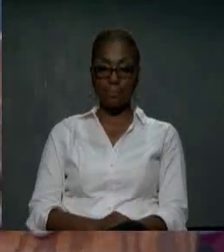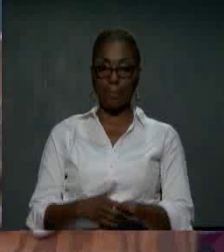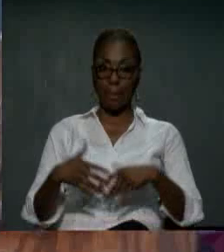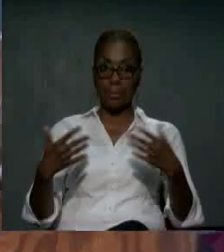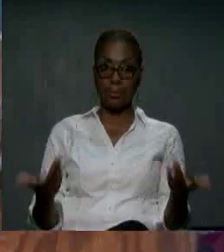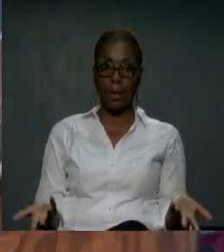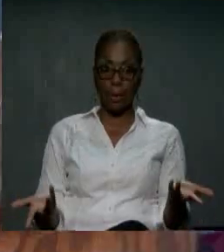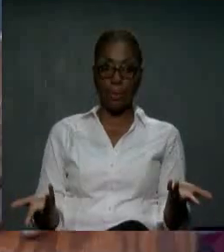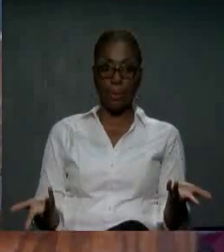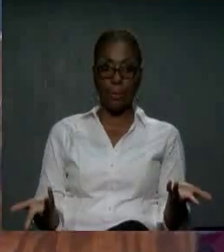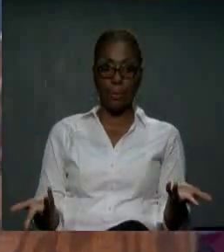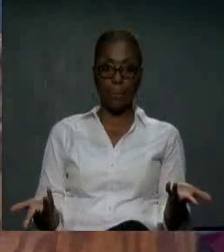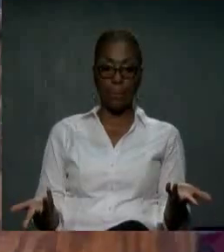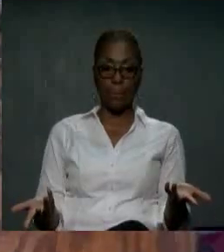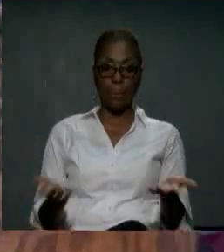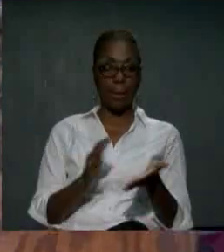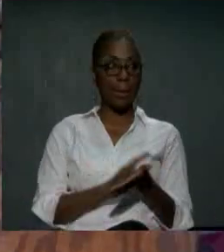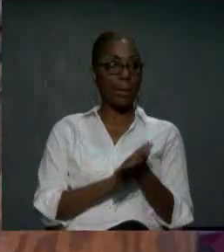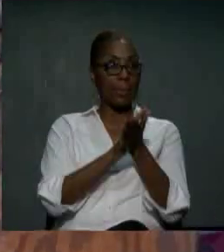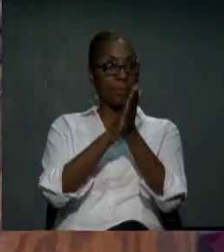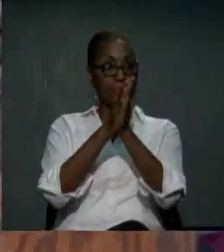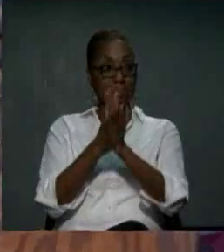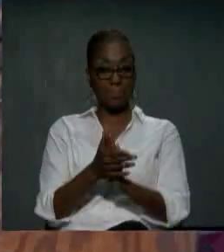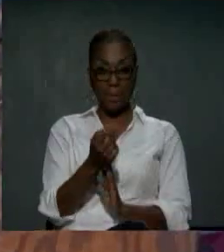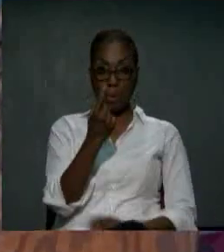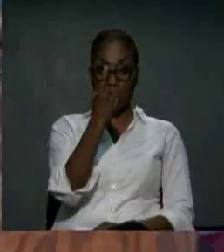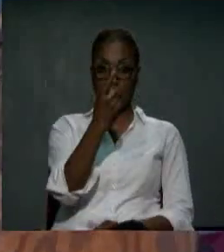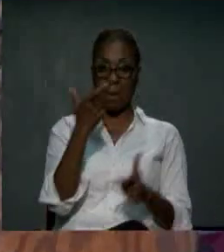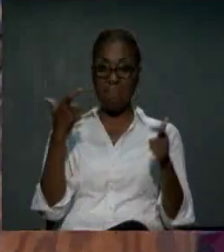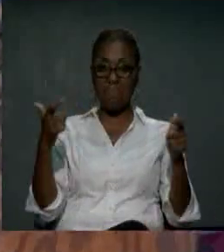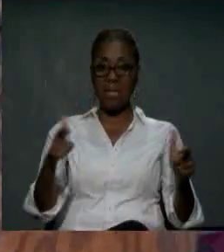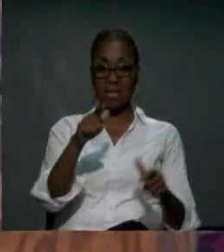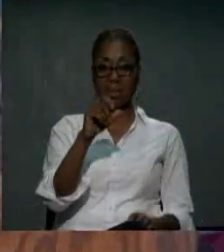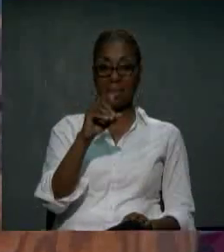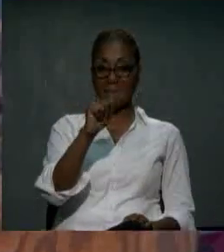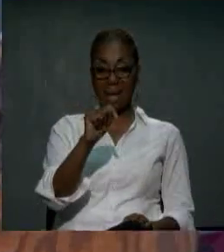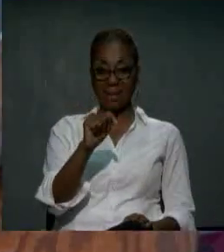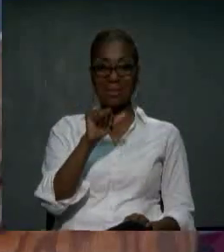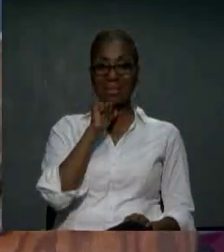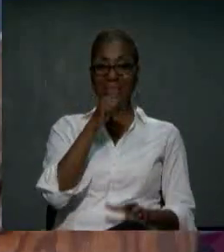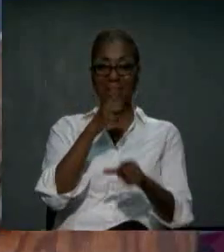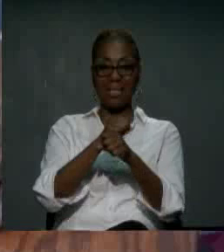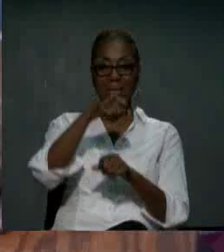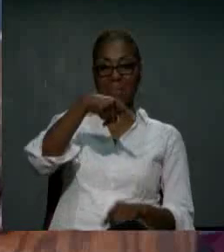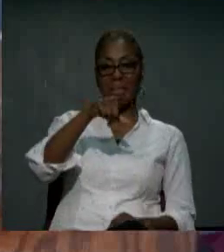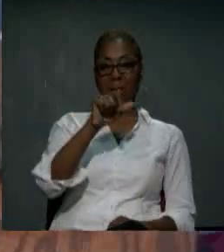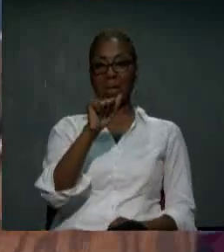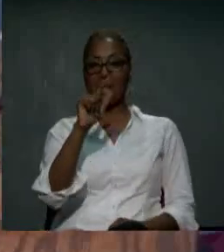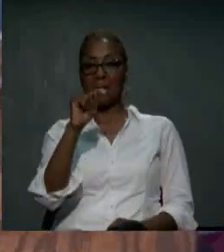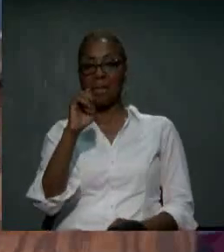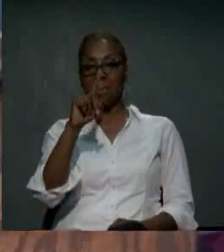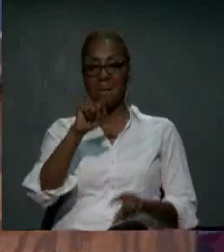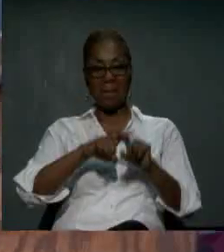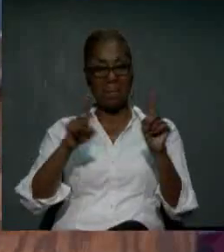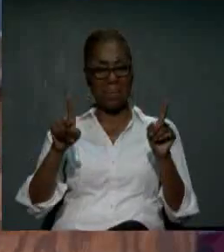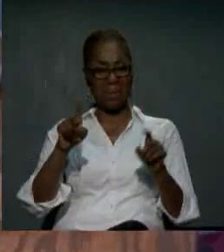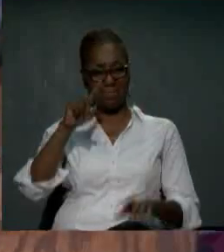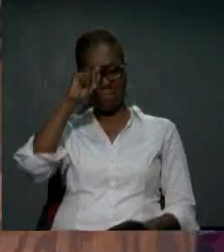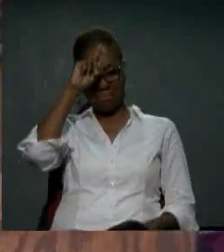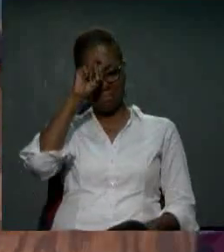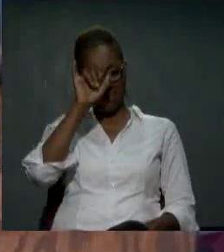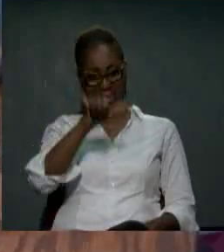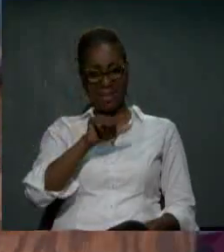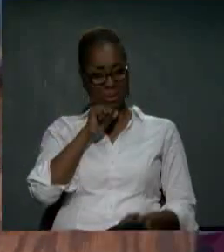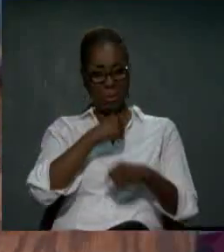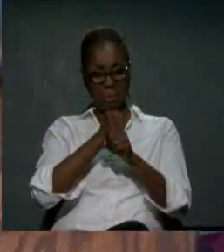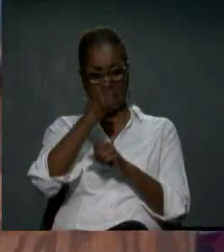So it turned out to be, in essence, one big lot that didn't get platted. But that don't make sense, you know. I mean, like,